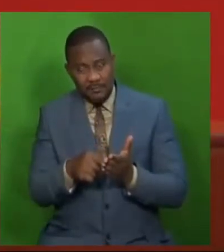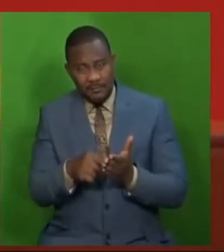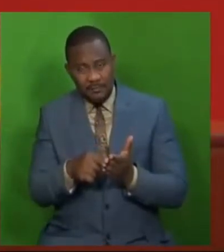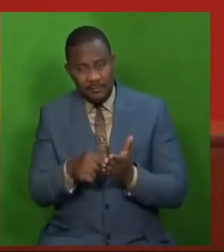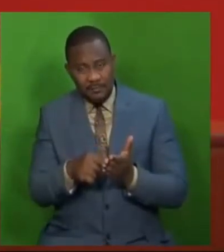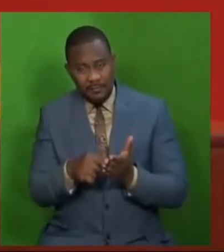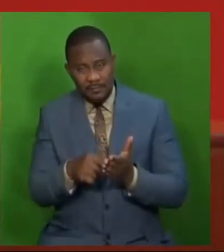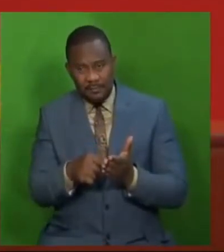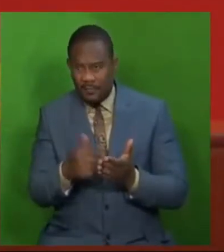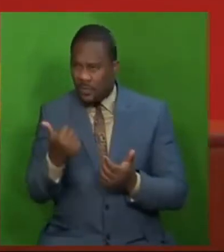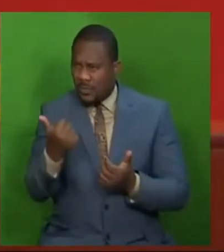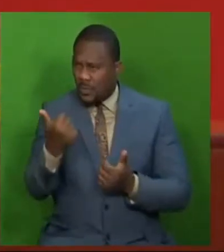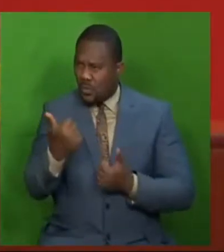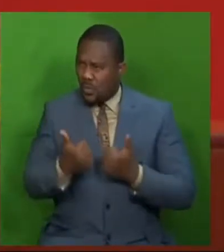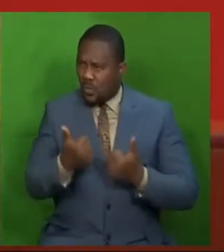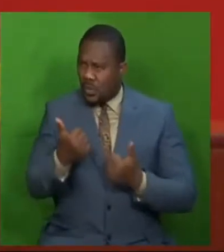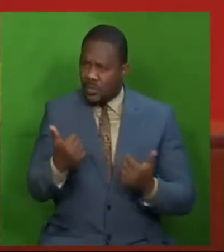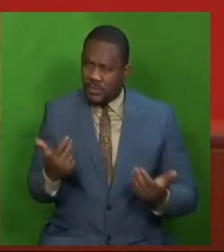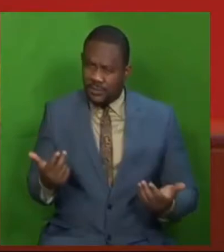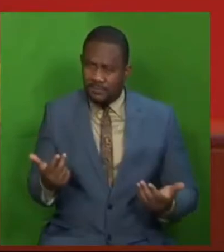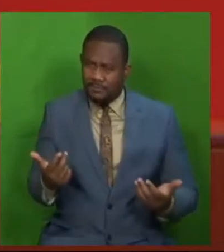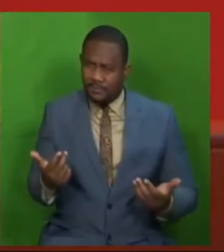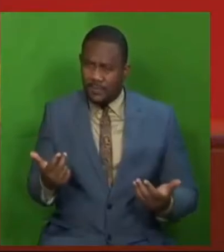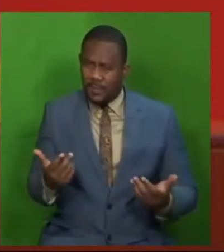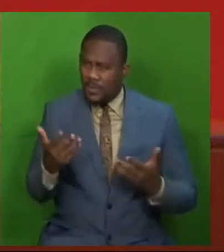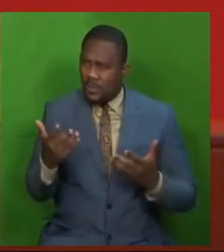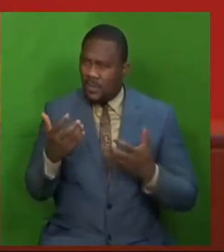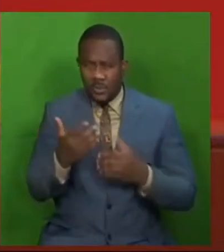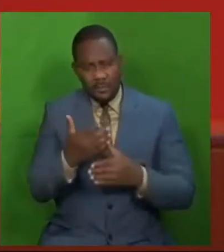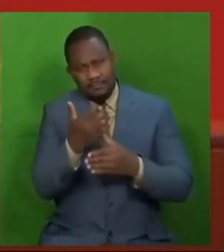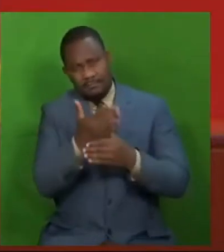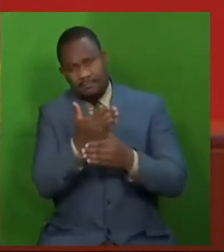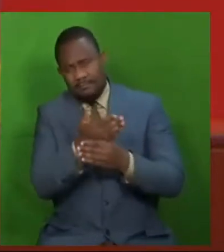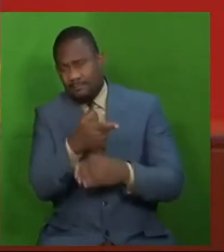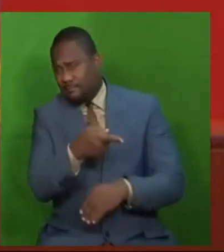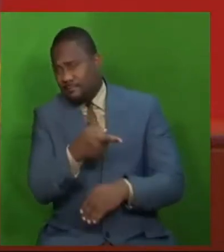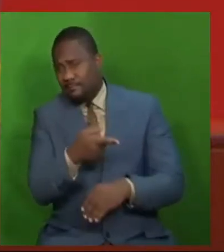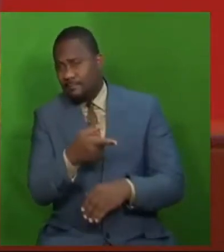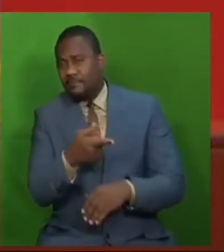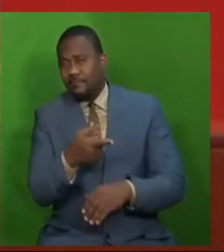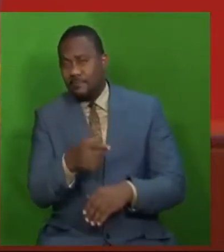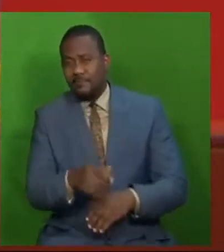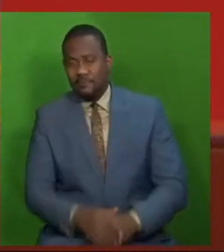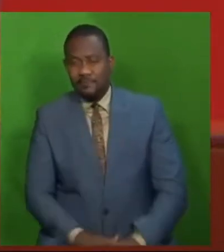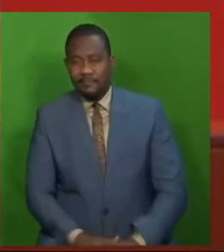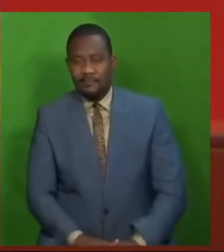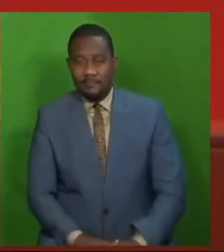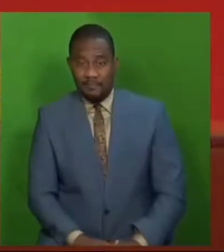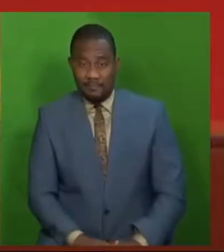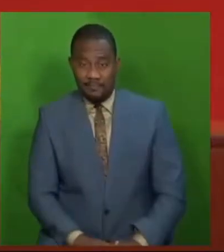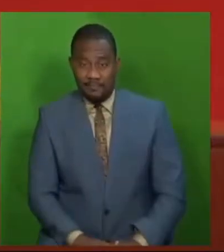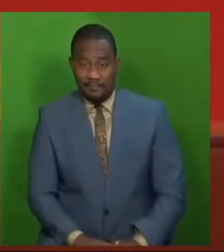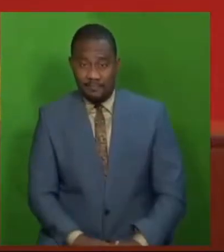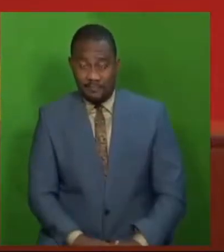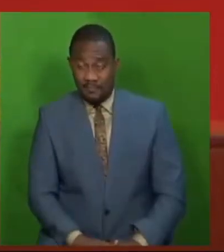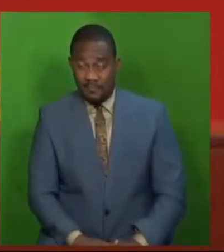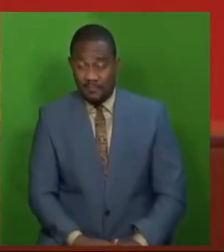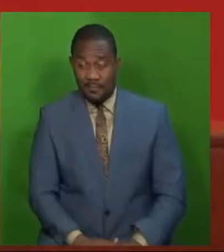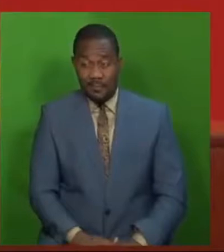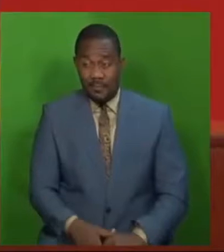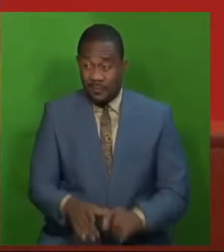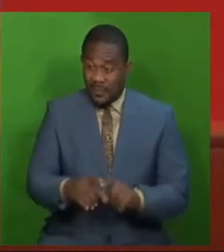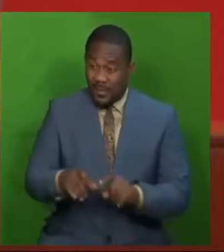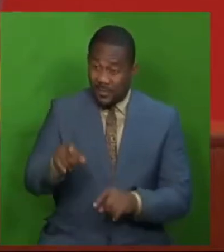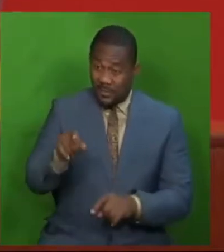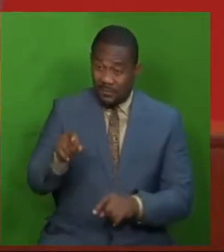you have the authority to interrupt the debate. Since you fail to do that, and